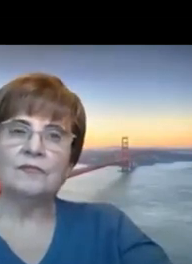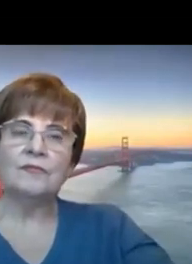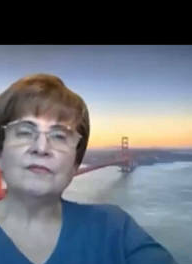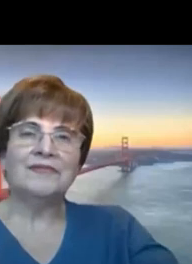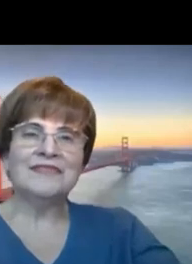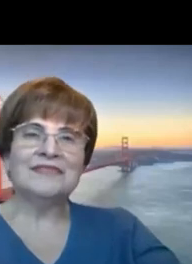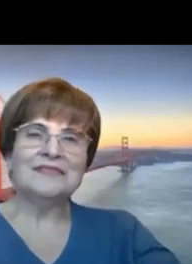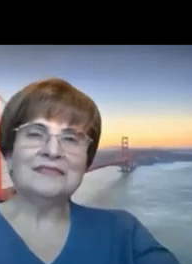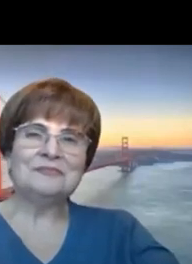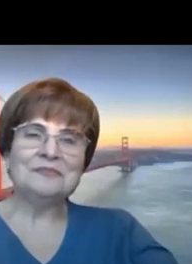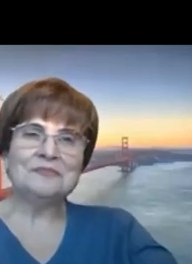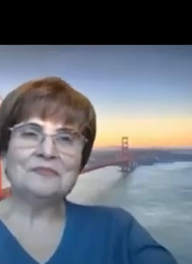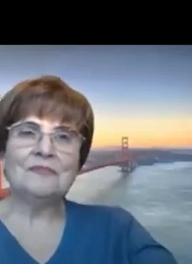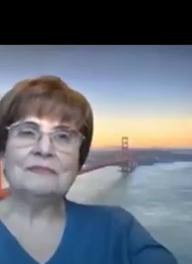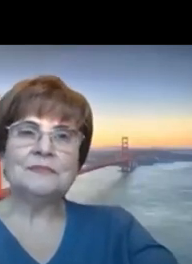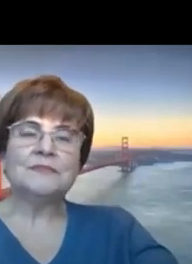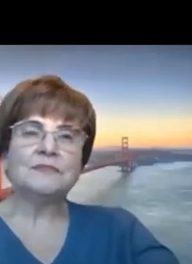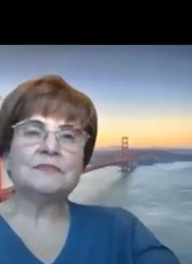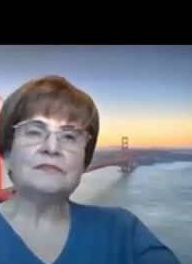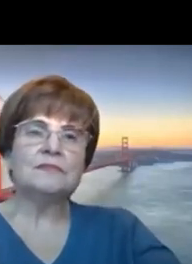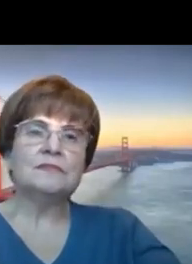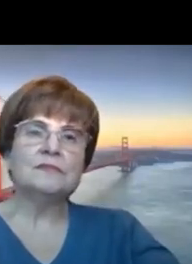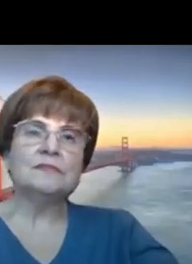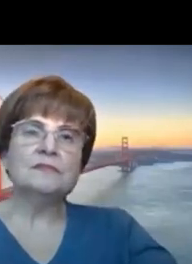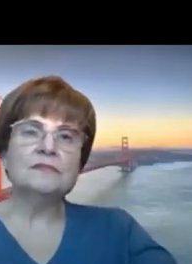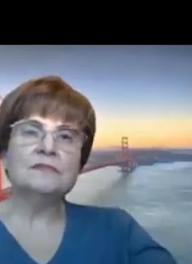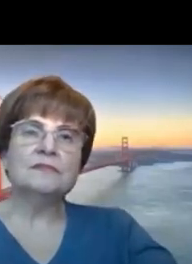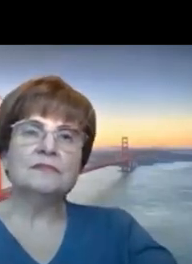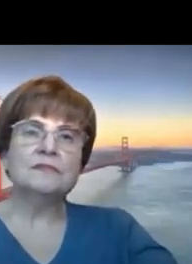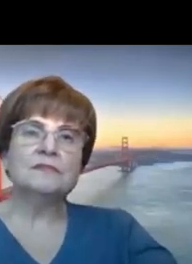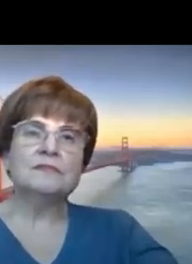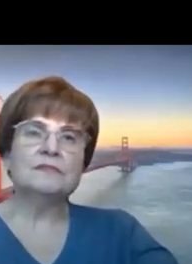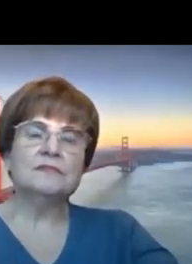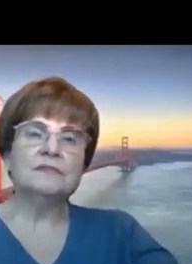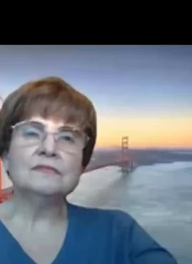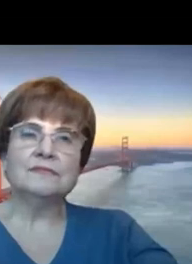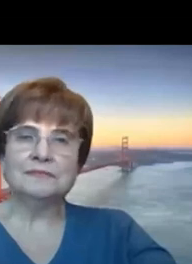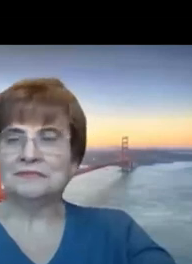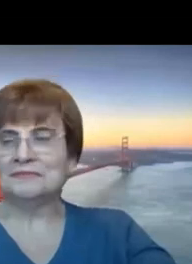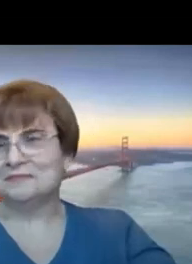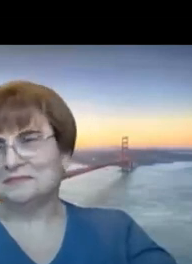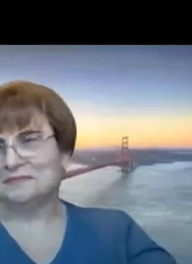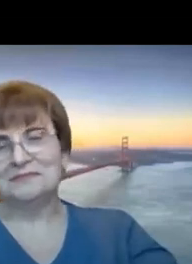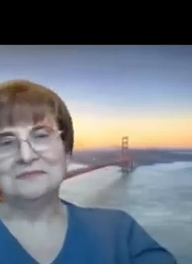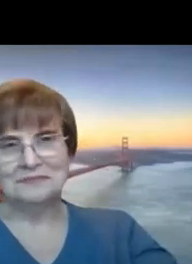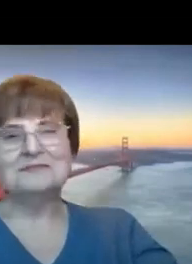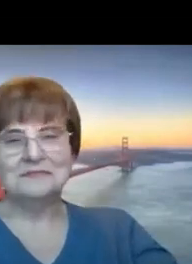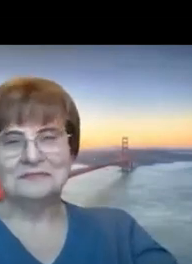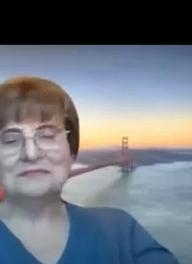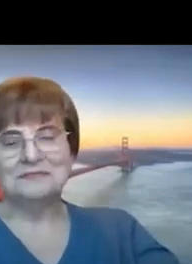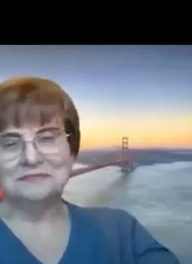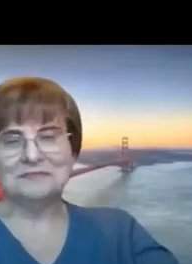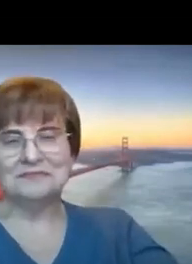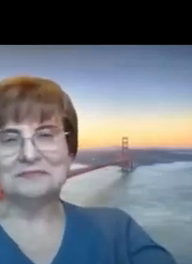4 years, and I've noticed that a lot of people have, oh, it's not going to really happen. They keep saying this, and oh,